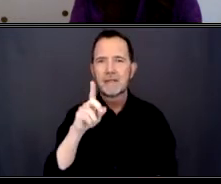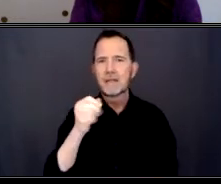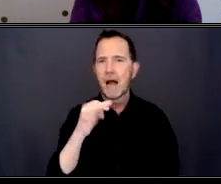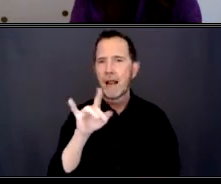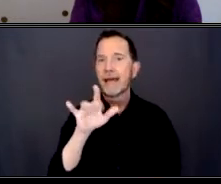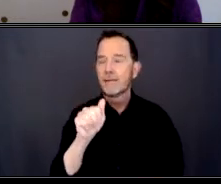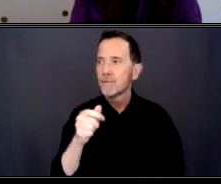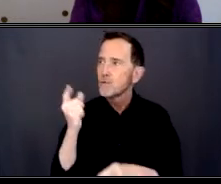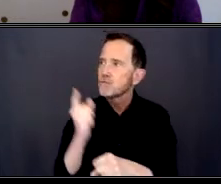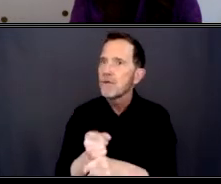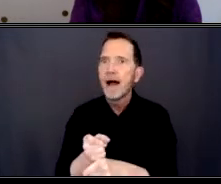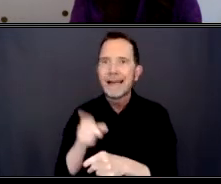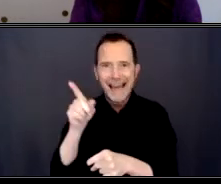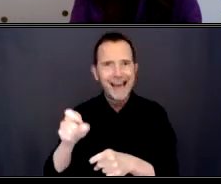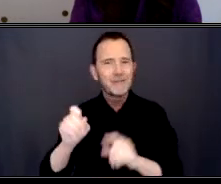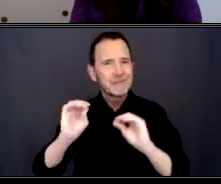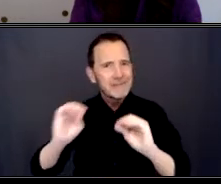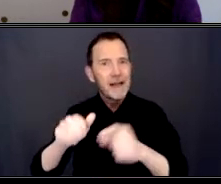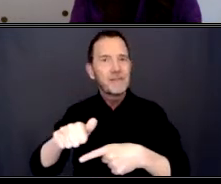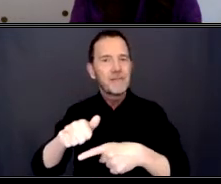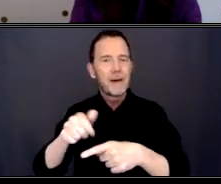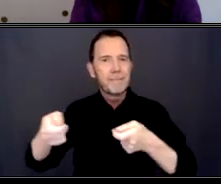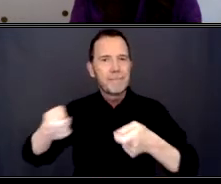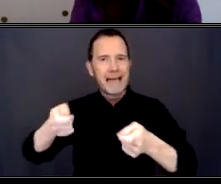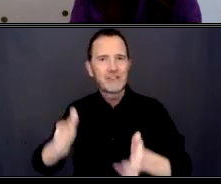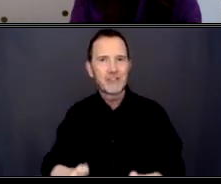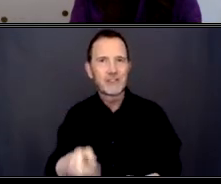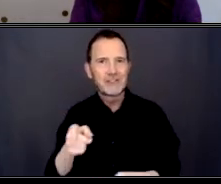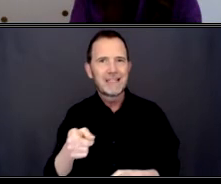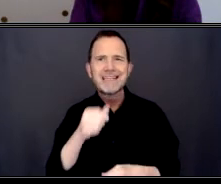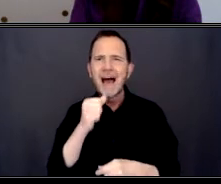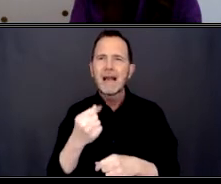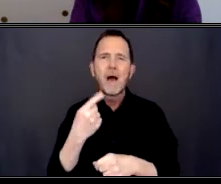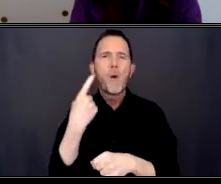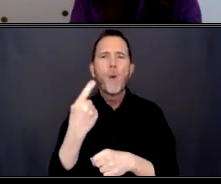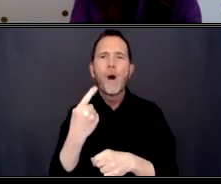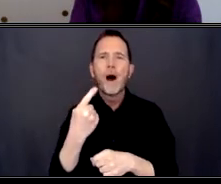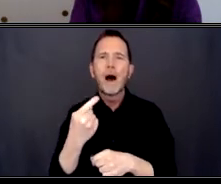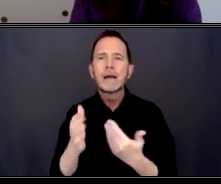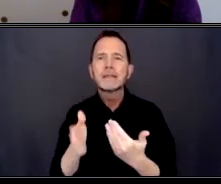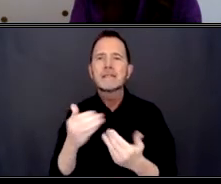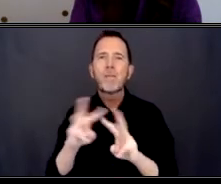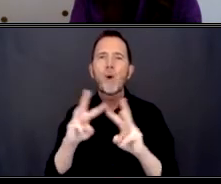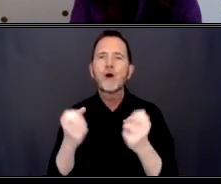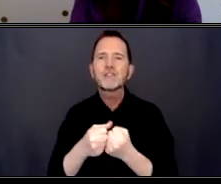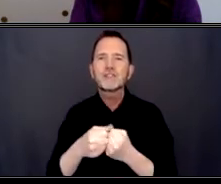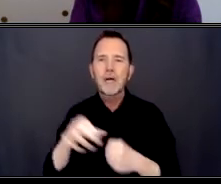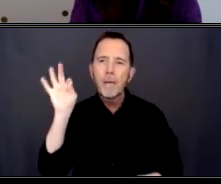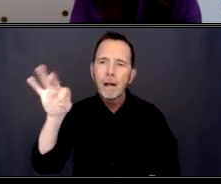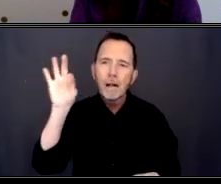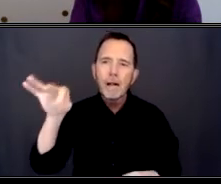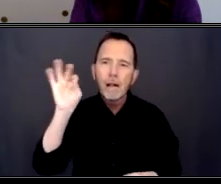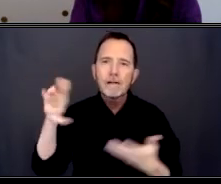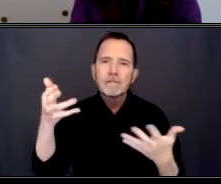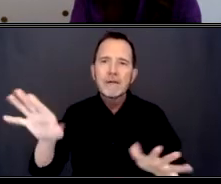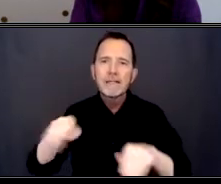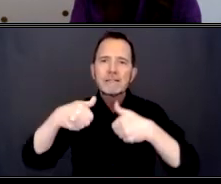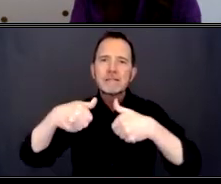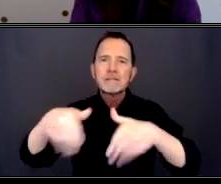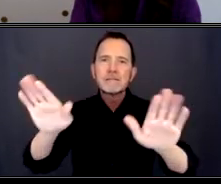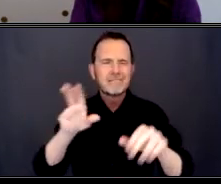it's not a one-time awareness raising. It's ongoing for all of us to continue to raise our awareness as things continue